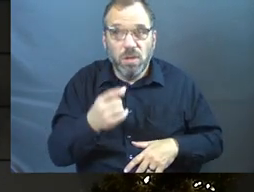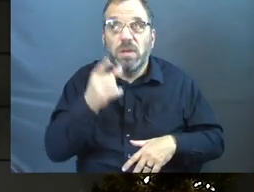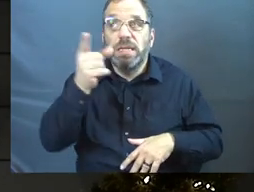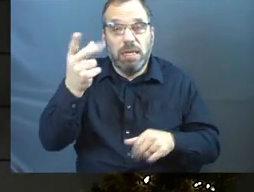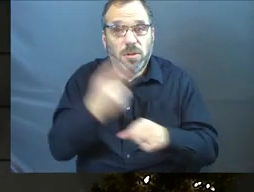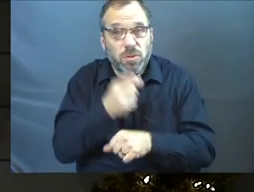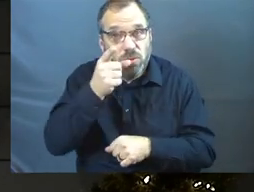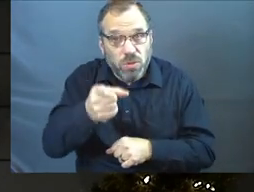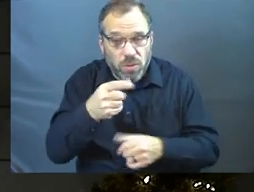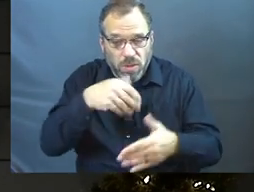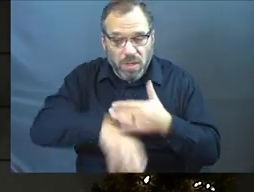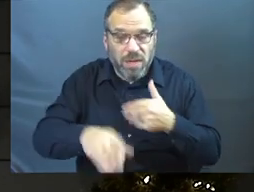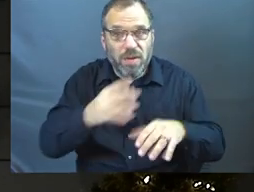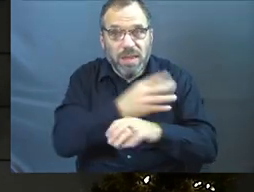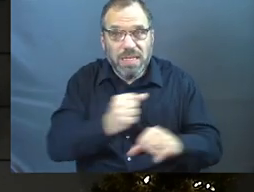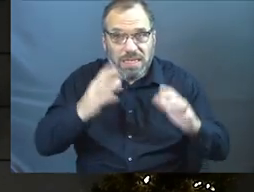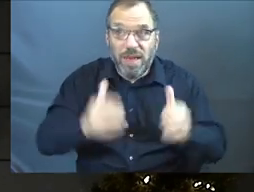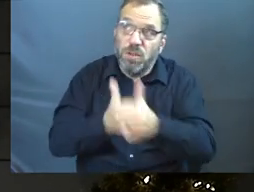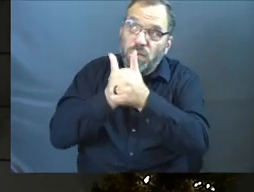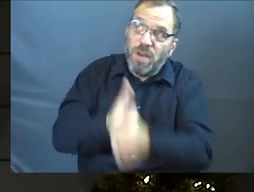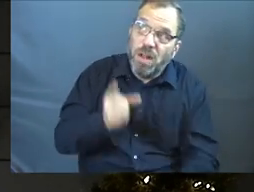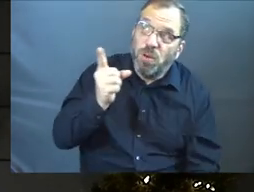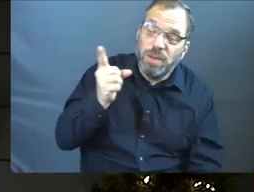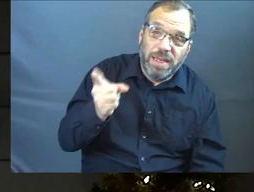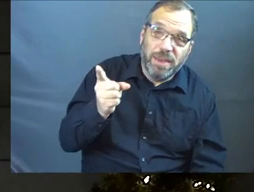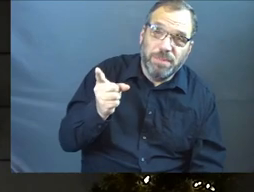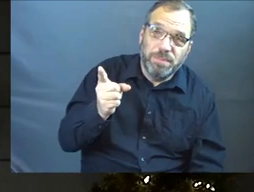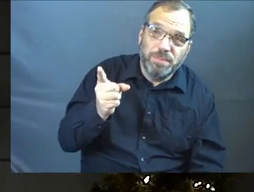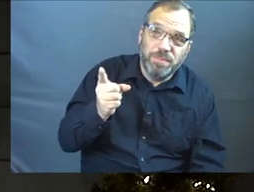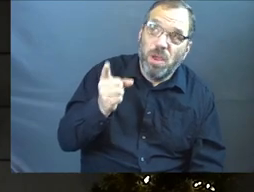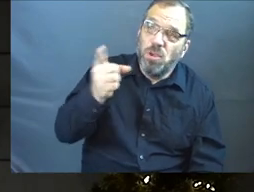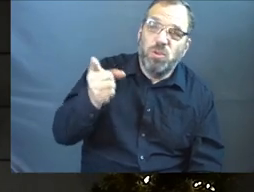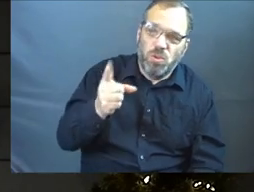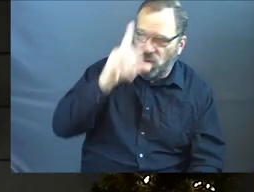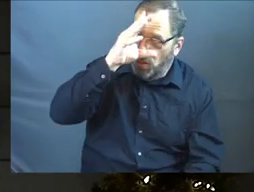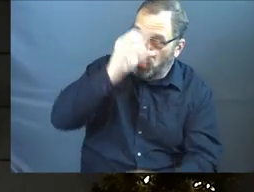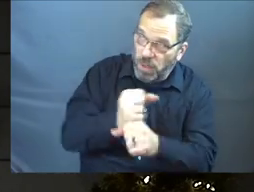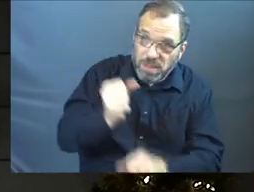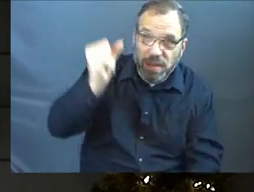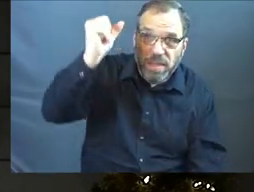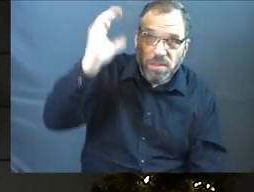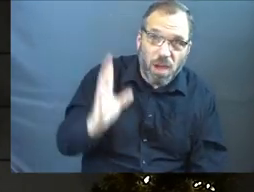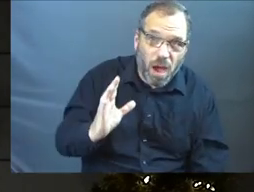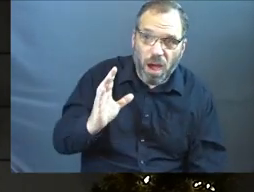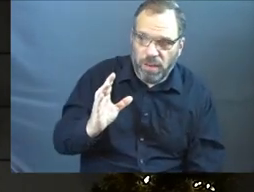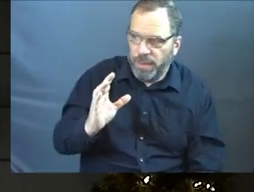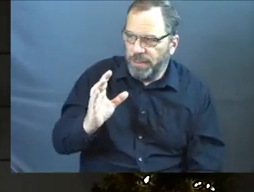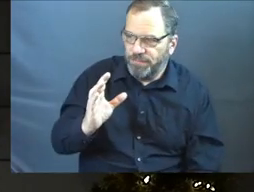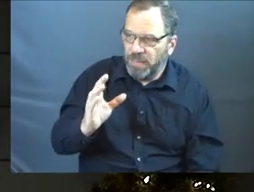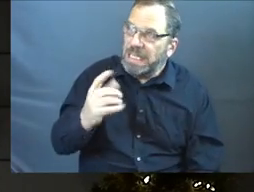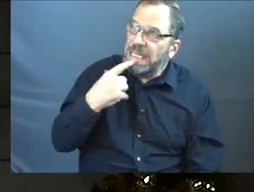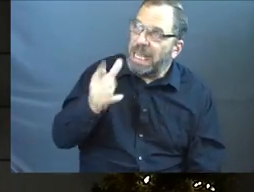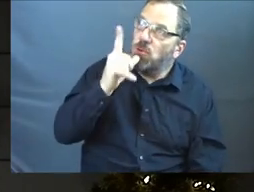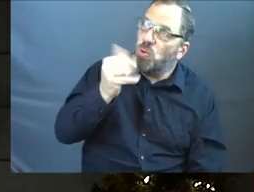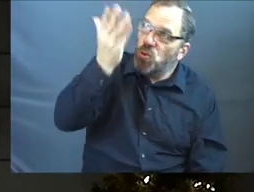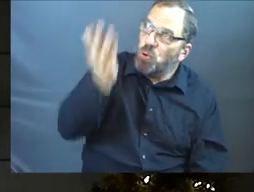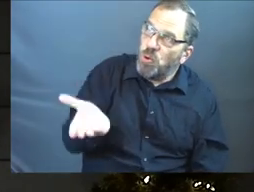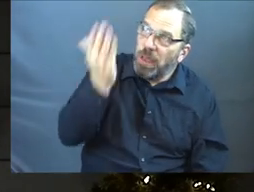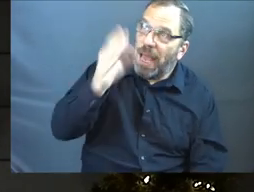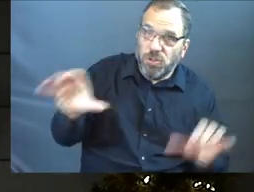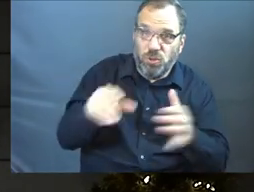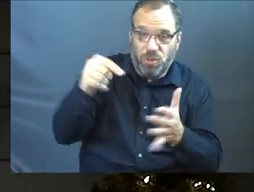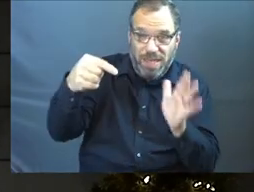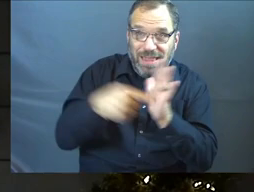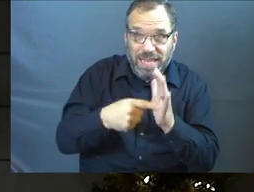use you to do that. You followed the leading of God. You trusted that God was who he said he was and that he was going